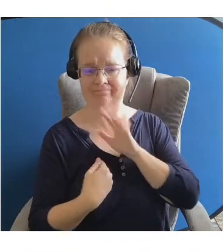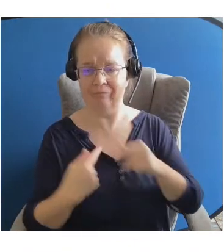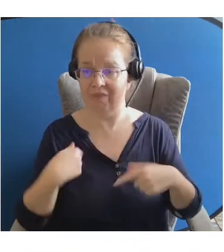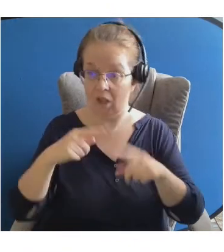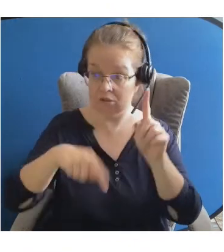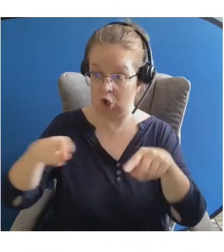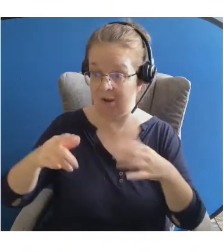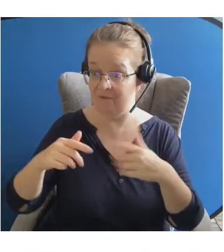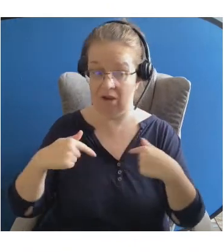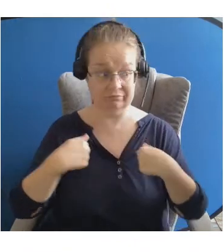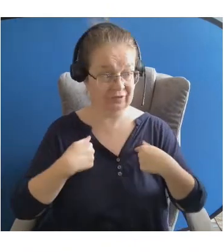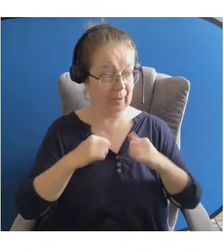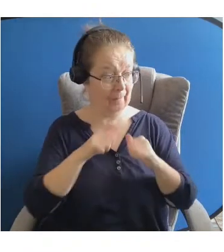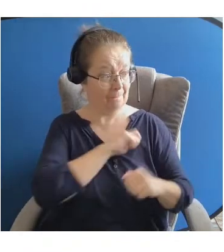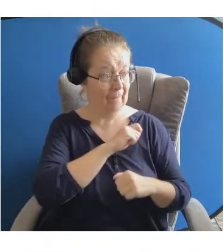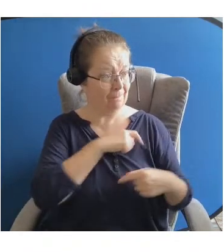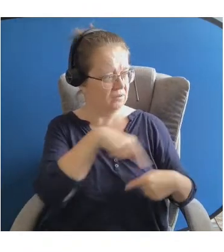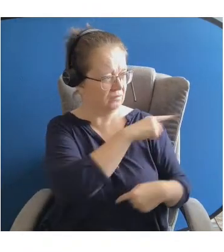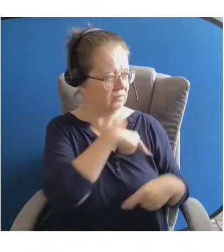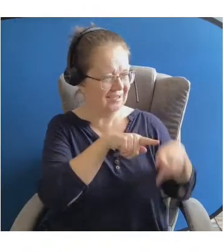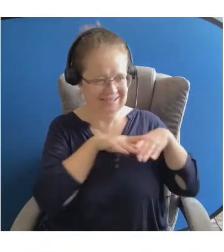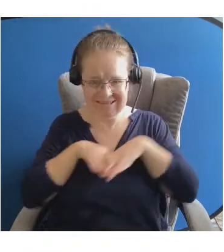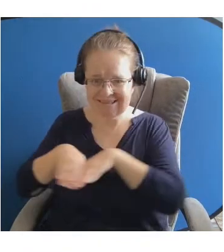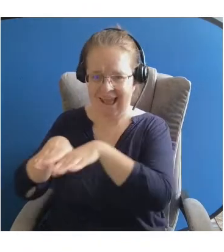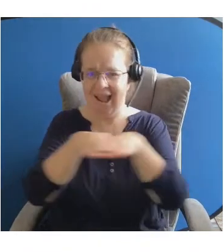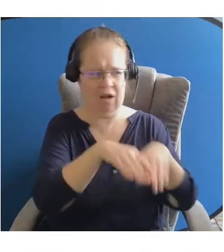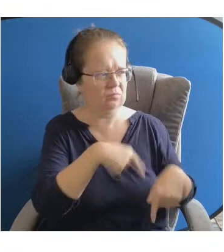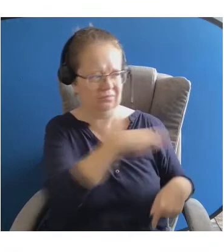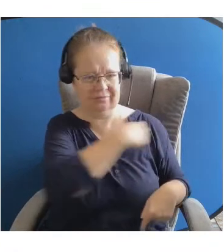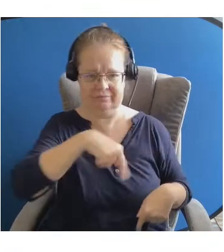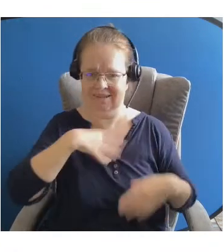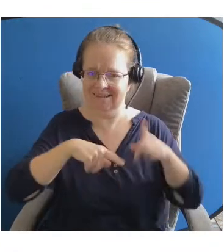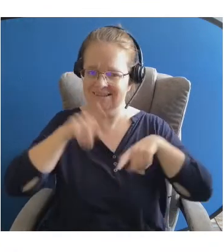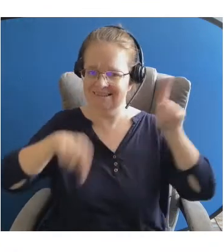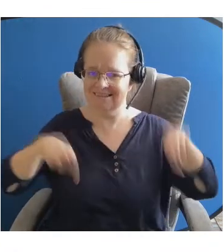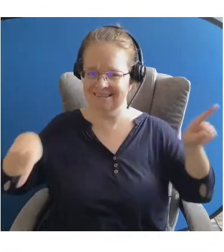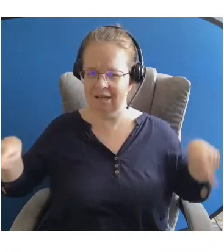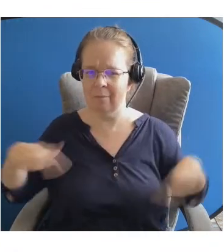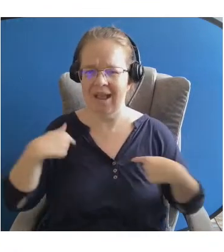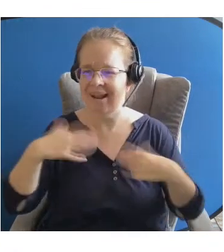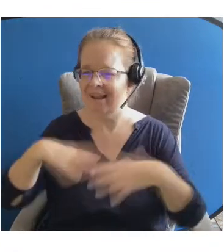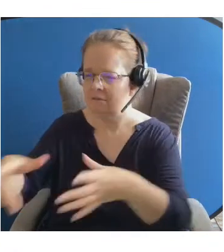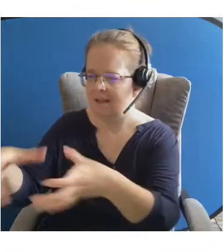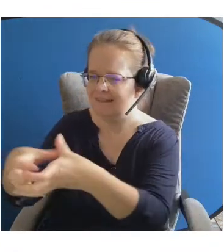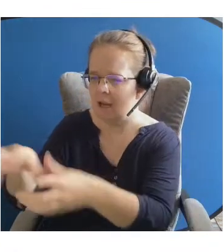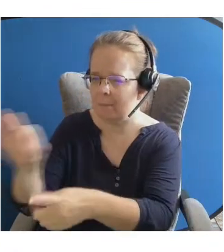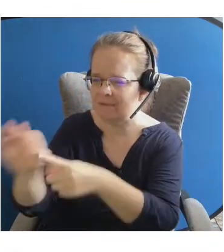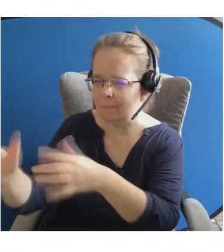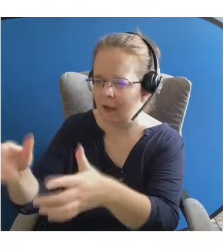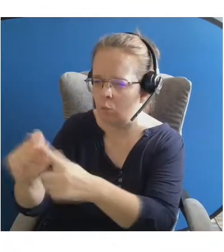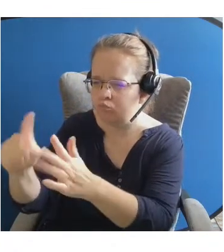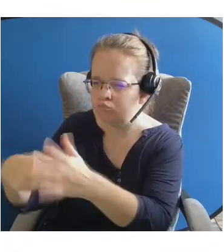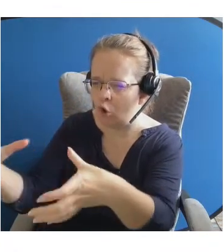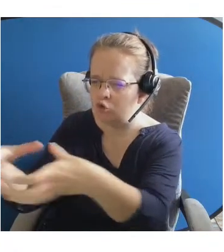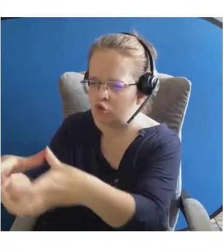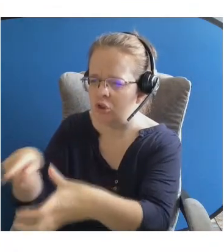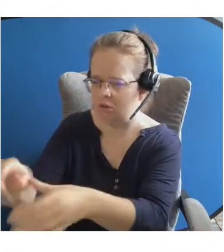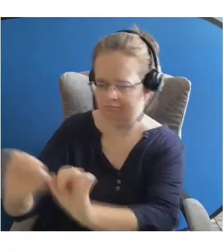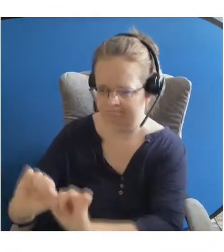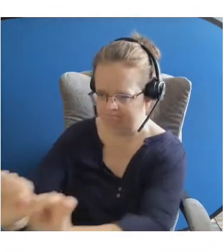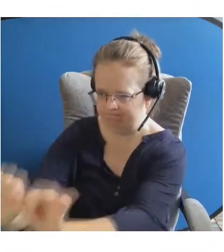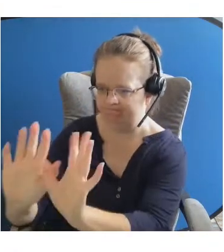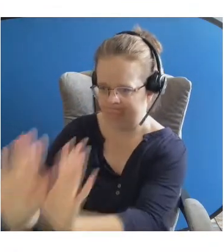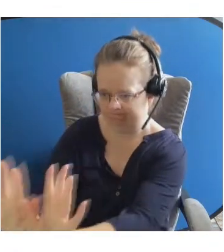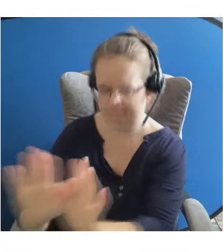in teams wherever possible, building teams for specific projects and enabling them to own those,